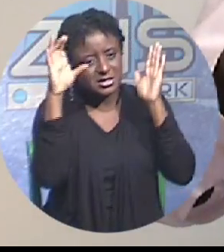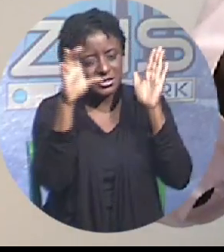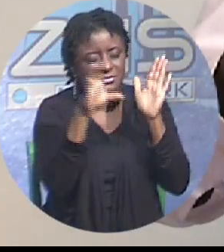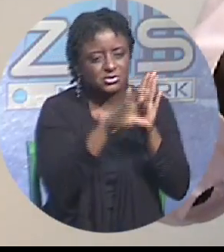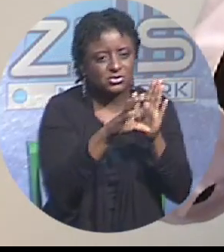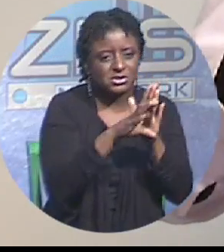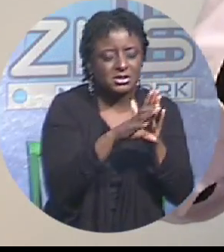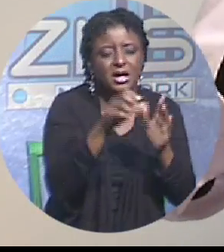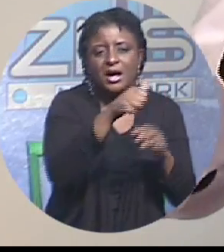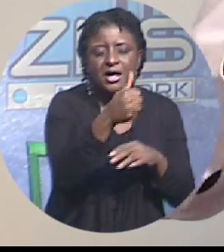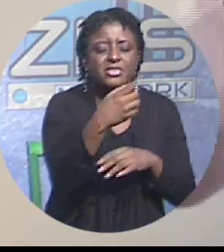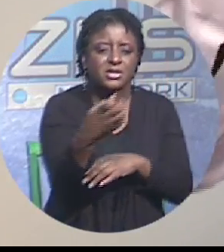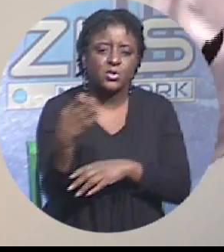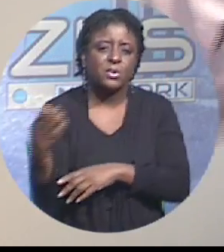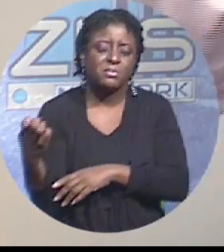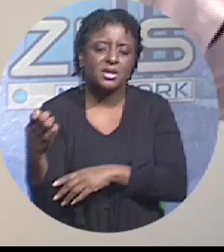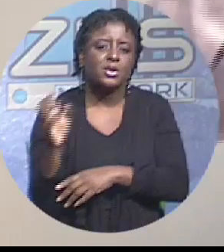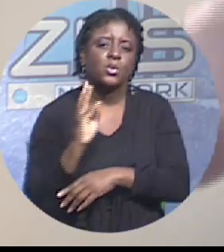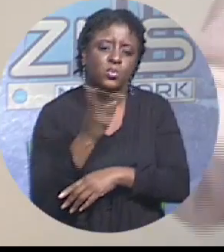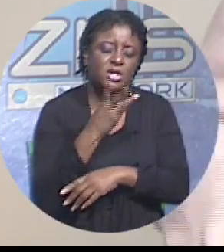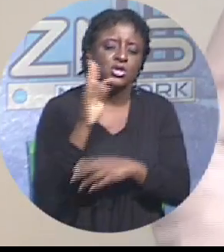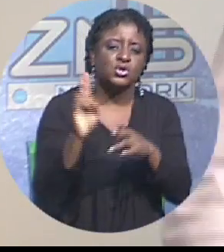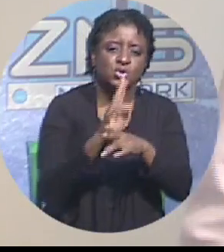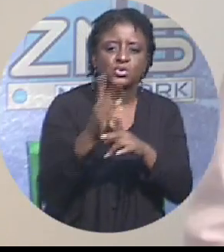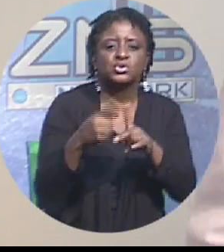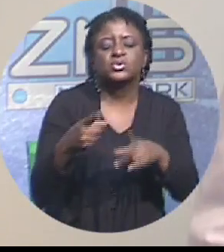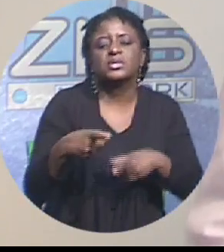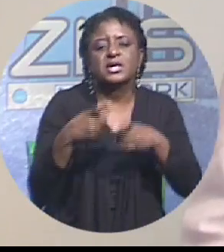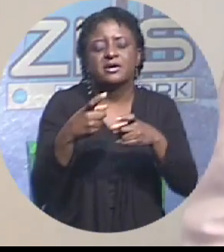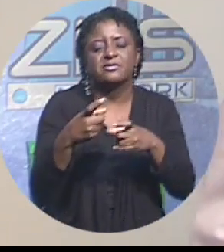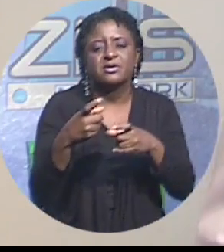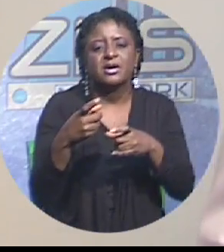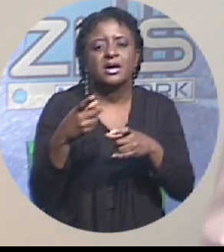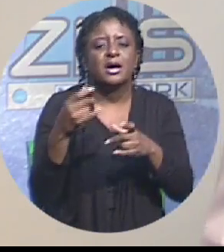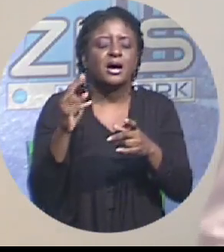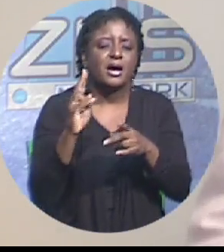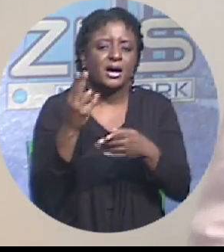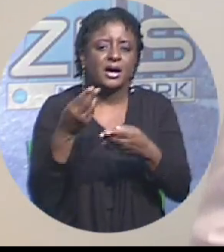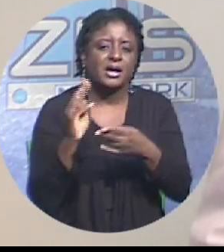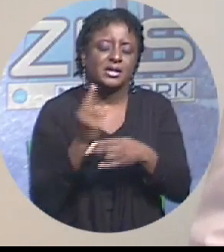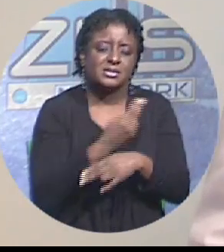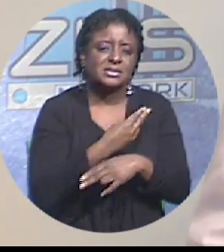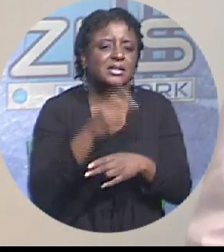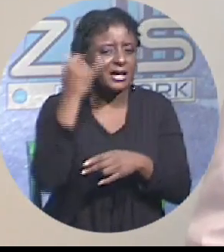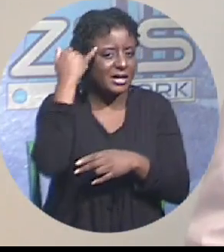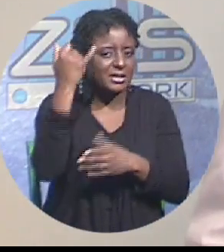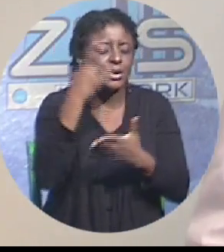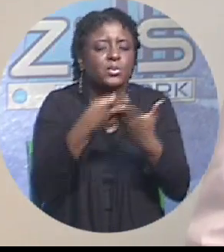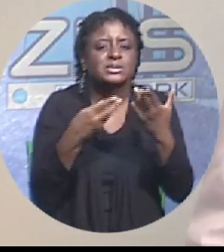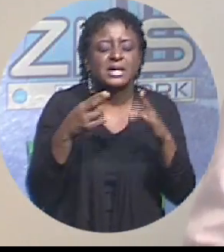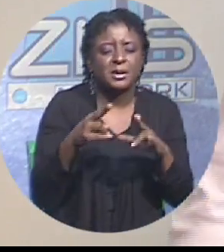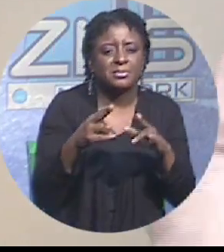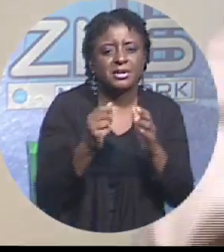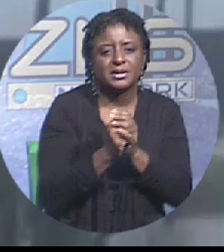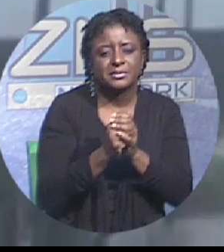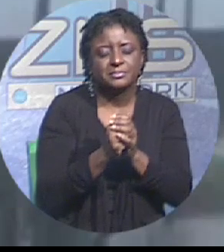that we use in order to give us some heads up. Also the computer modeling, very important